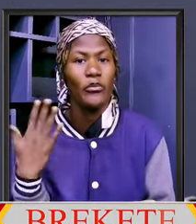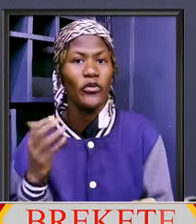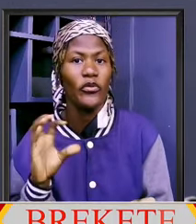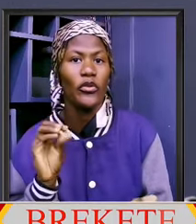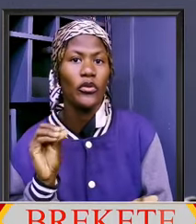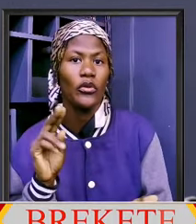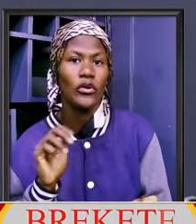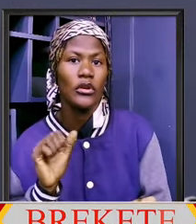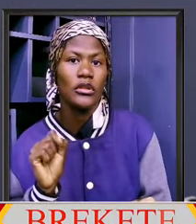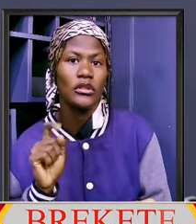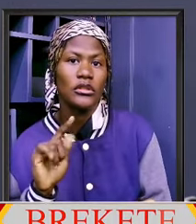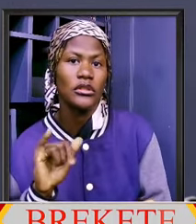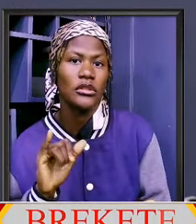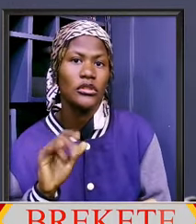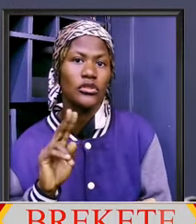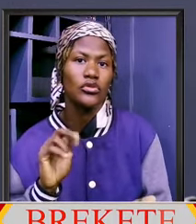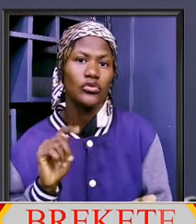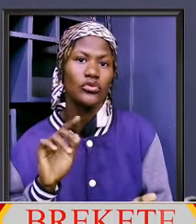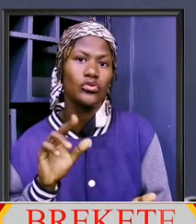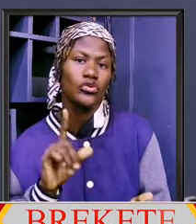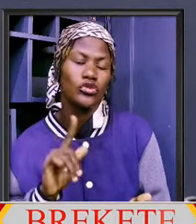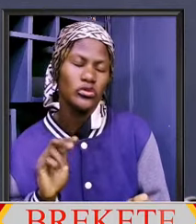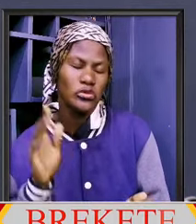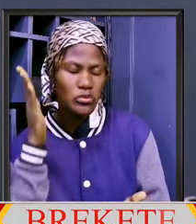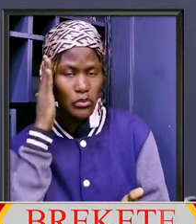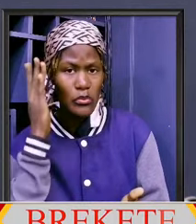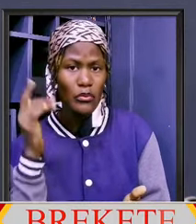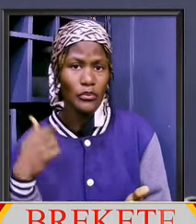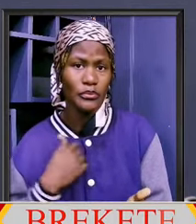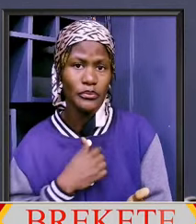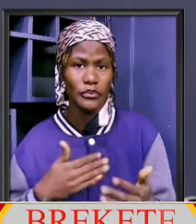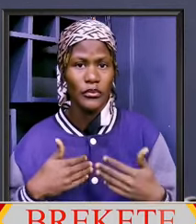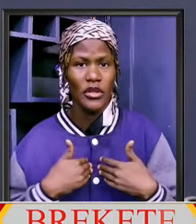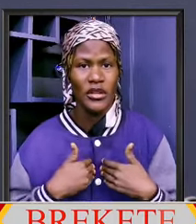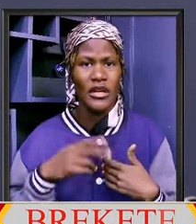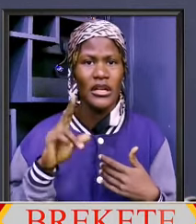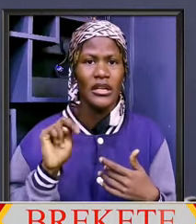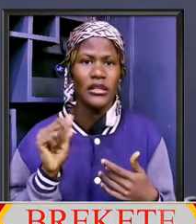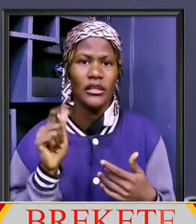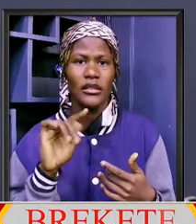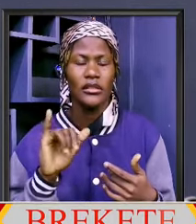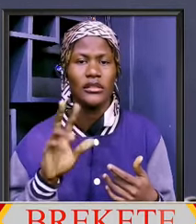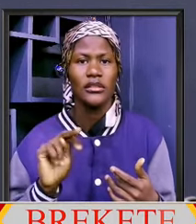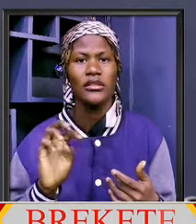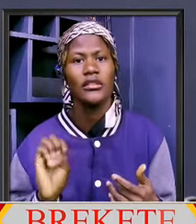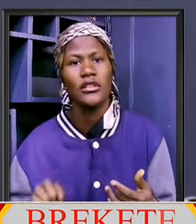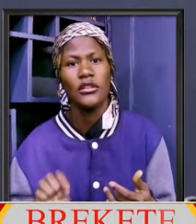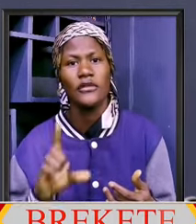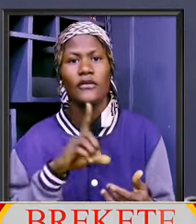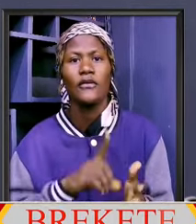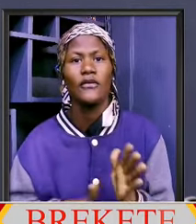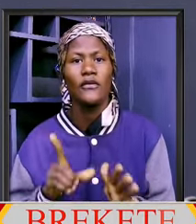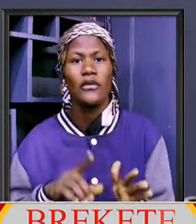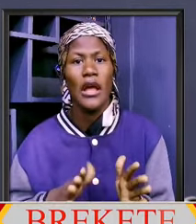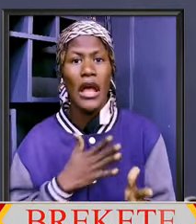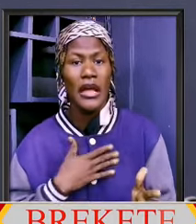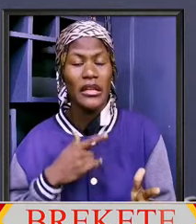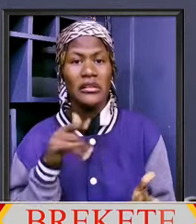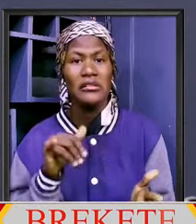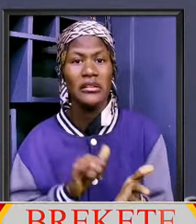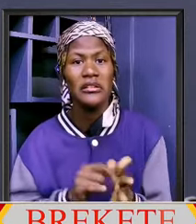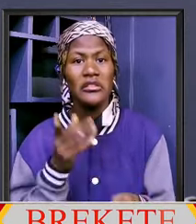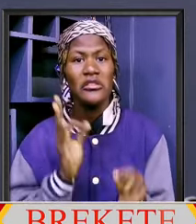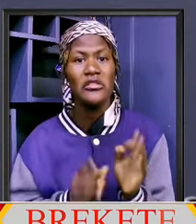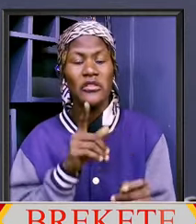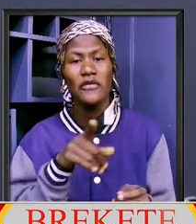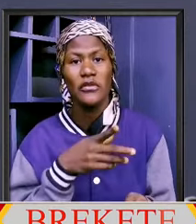constitution come, we get our native laws. Our native law talk say, if you carry waiting no belong